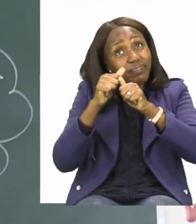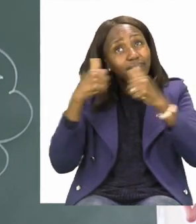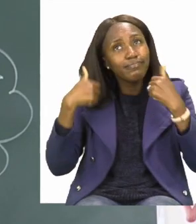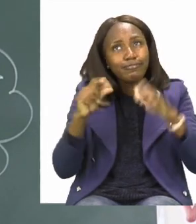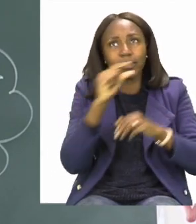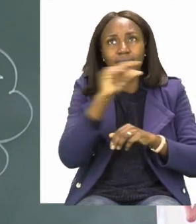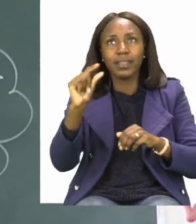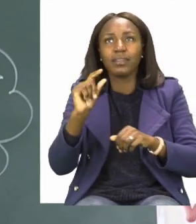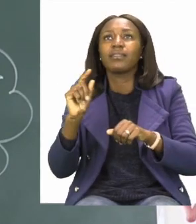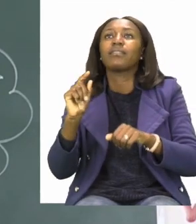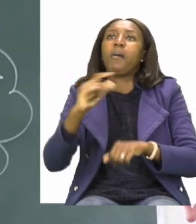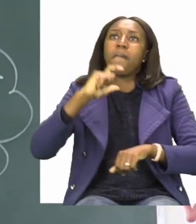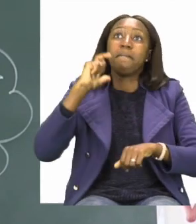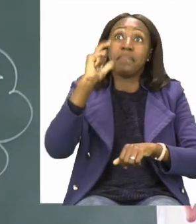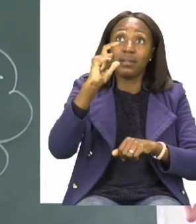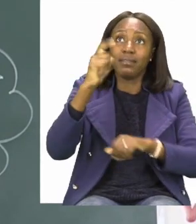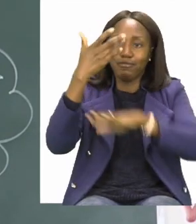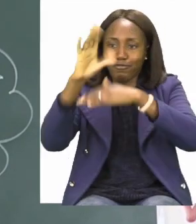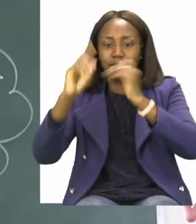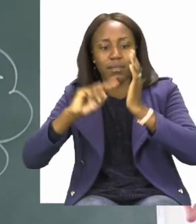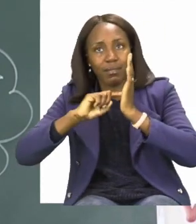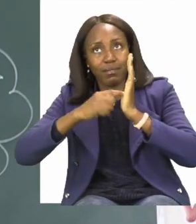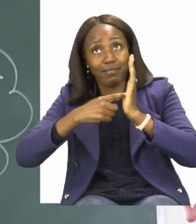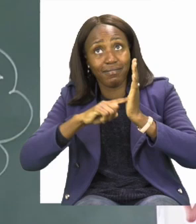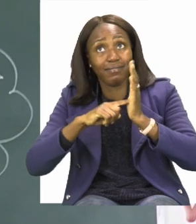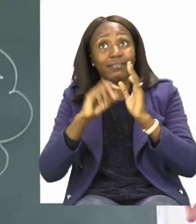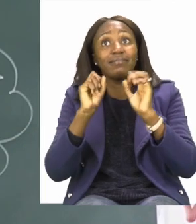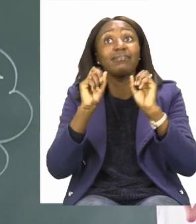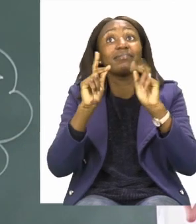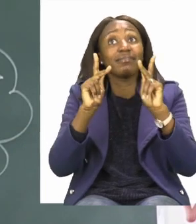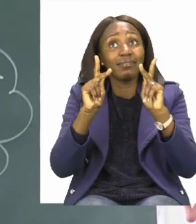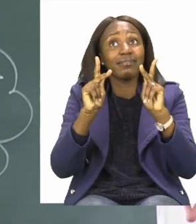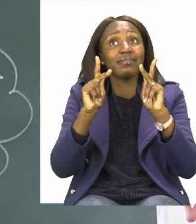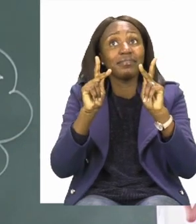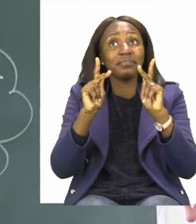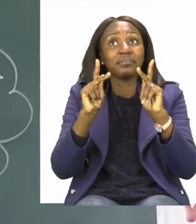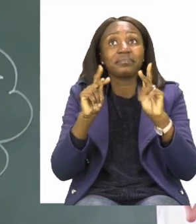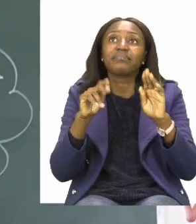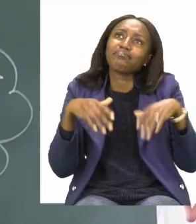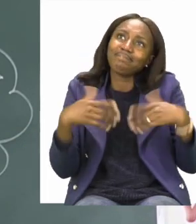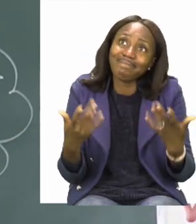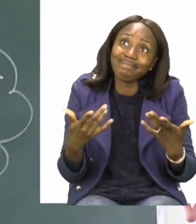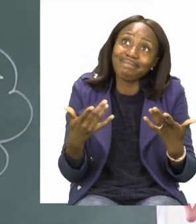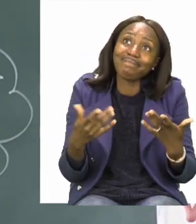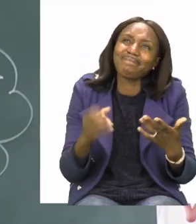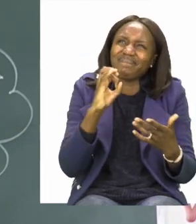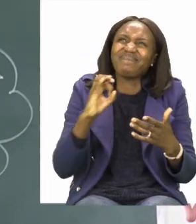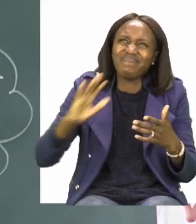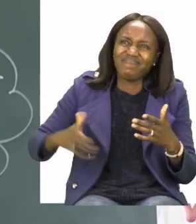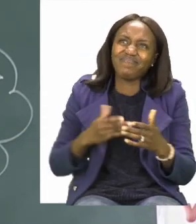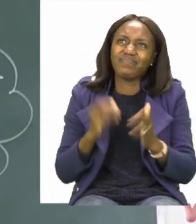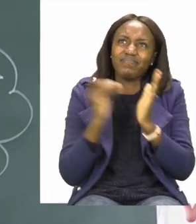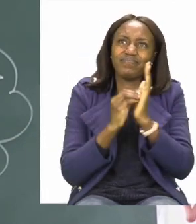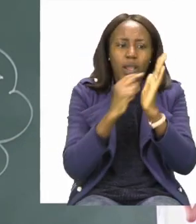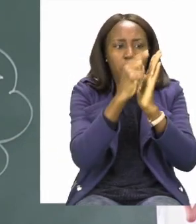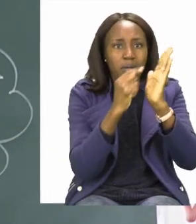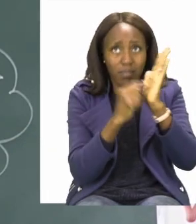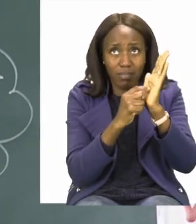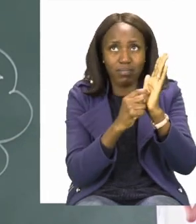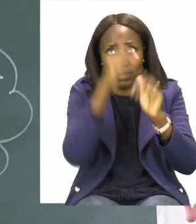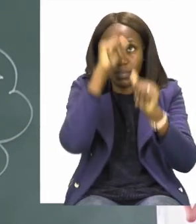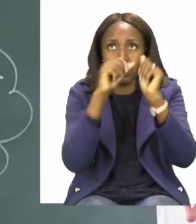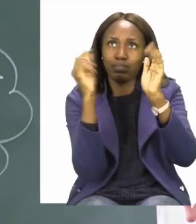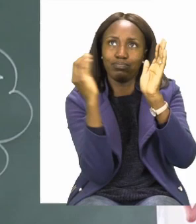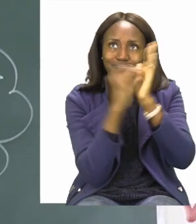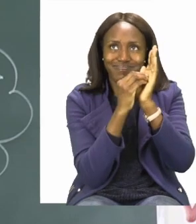letter and end them with a full stop. Or if you're making questions, a question mark.